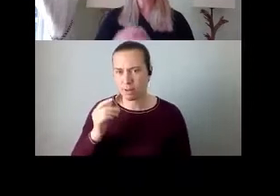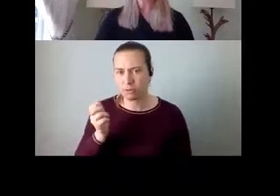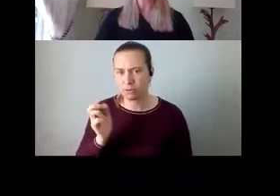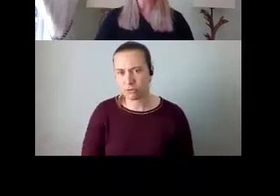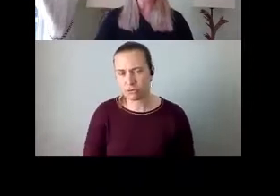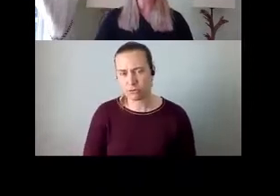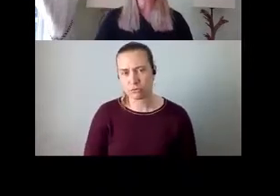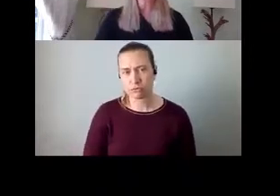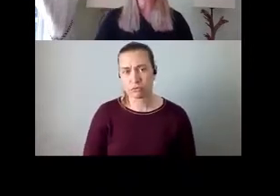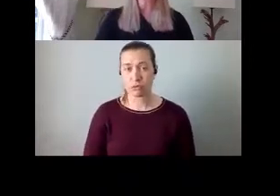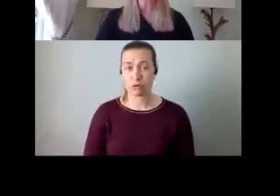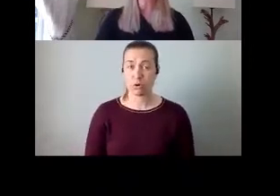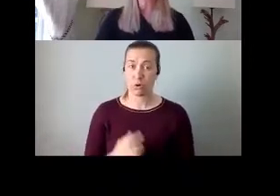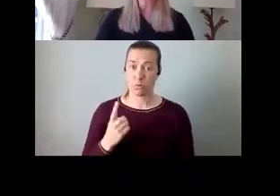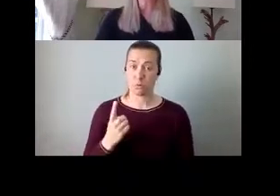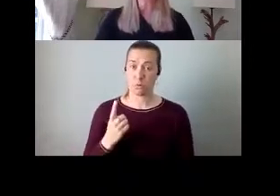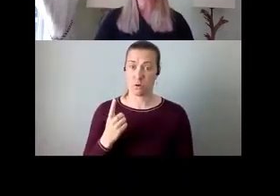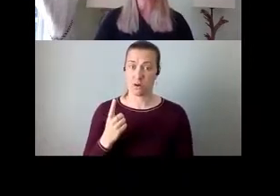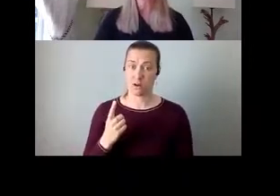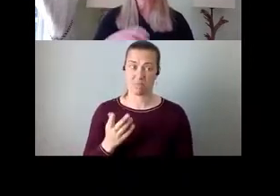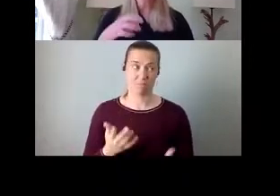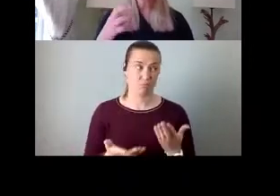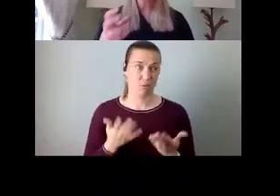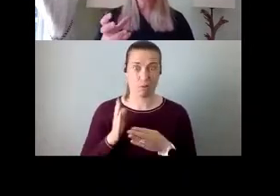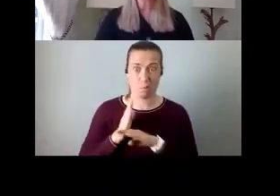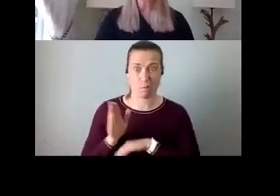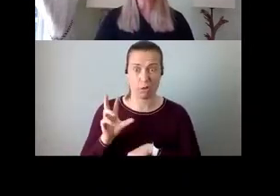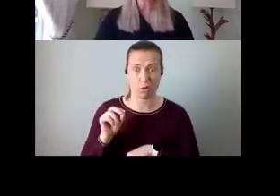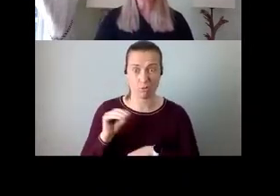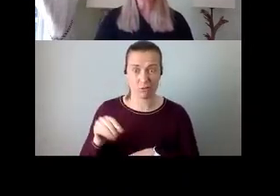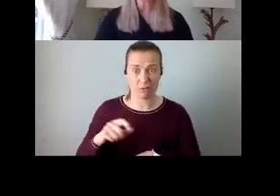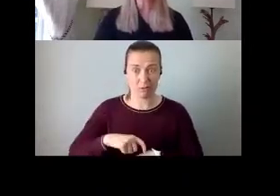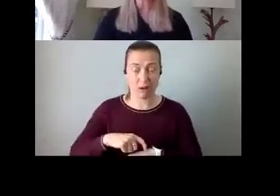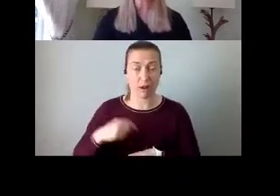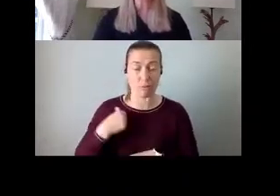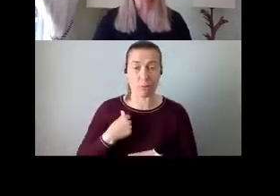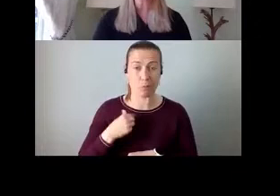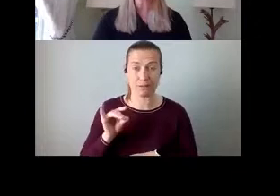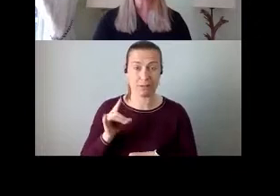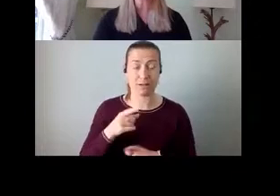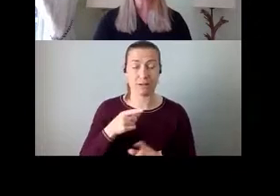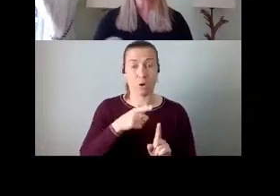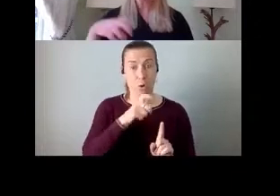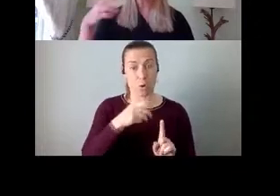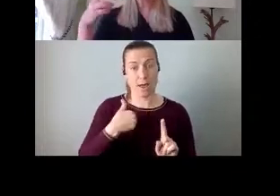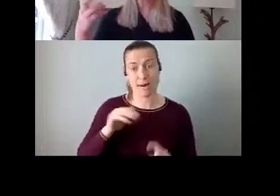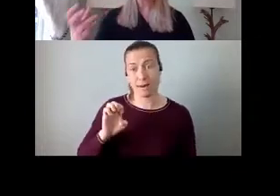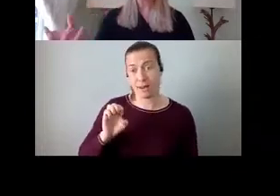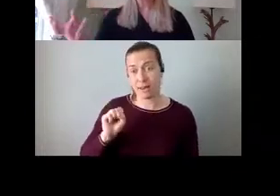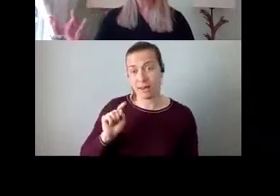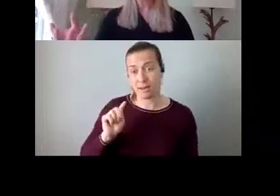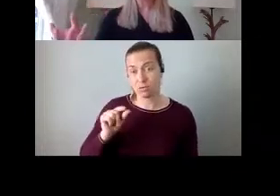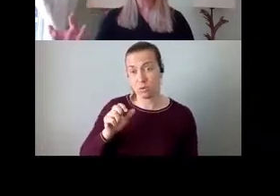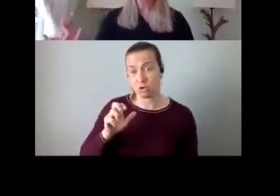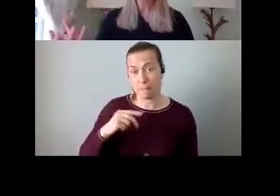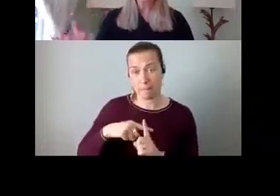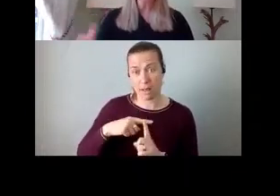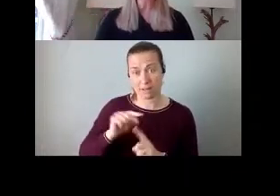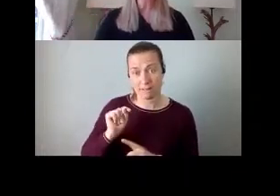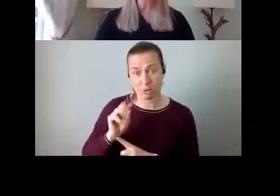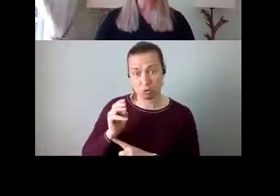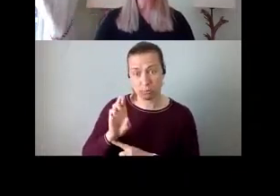significant numbers, probably over 30% of the time, is take patients who had an estrogen positive tumor and place them on a